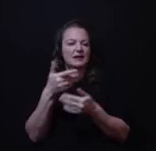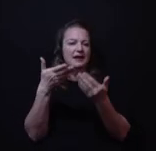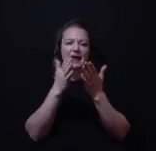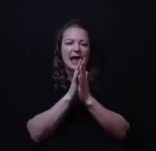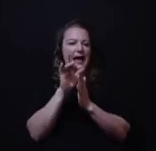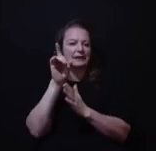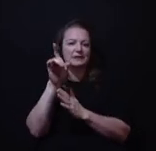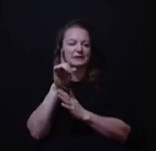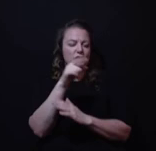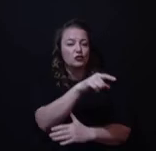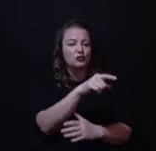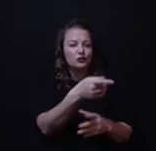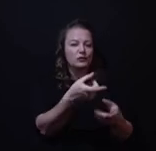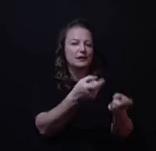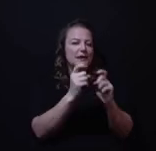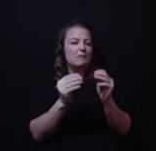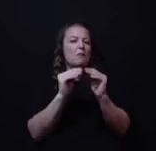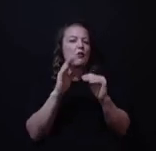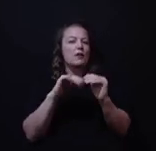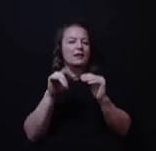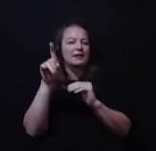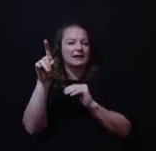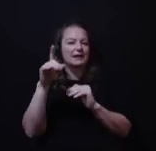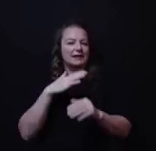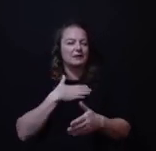than he's willing to resupply.